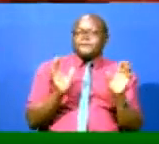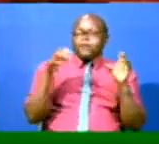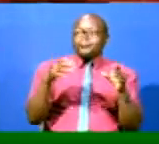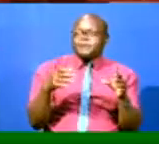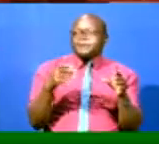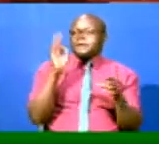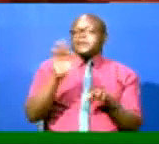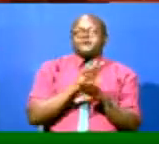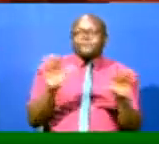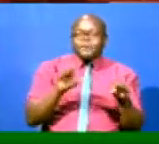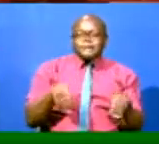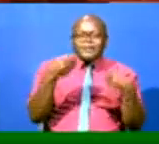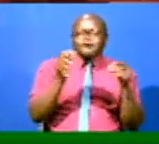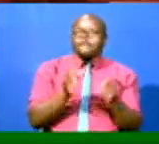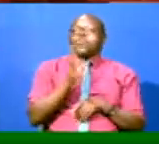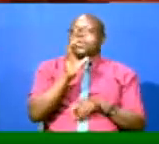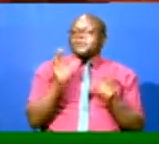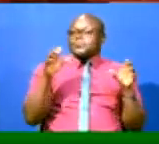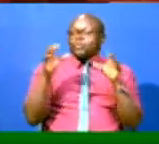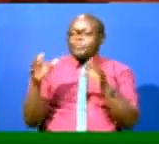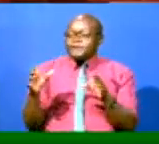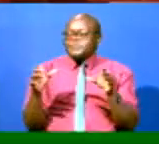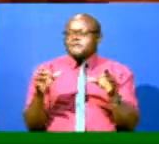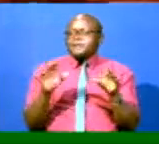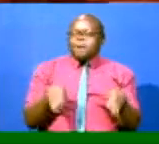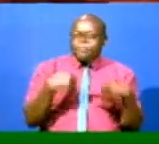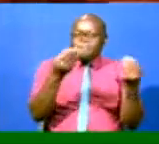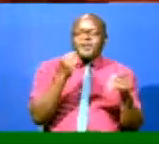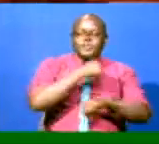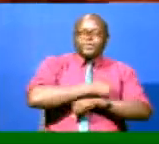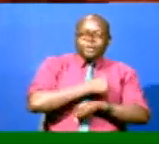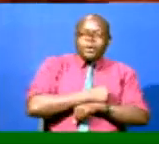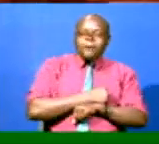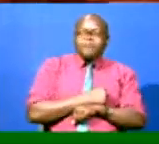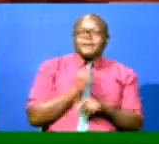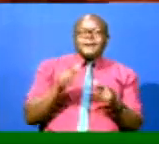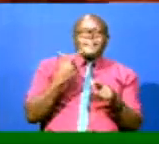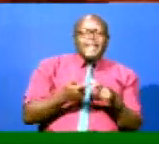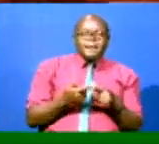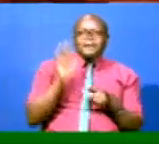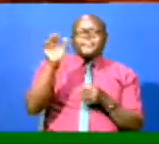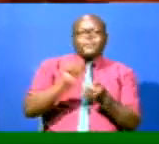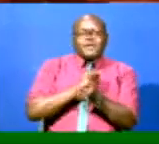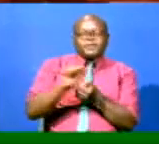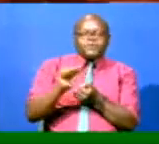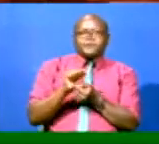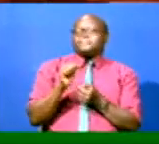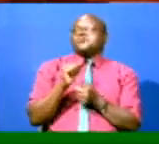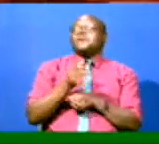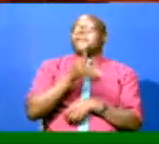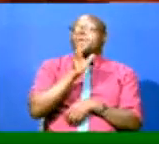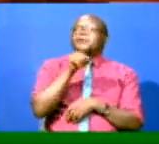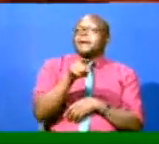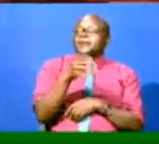if you don't give water to community and provide it to schools, they will destroy, they will spoil the water. So I